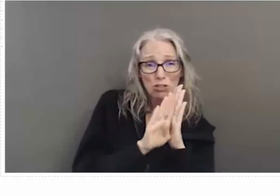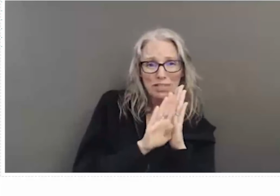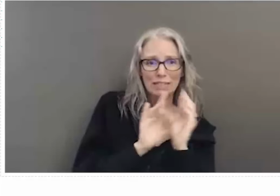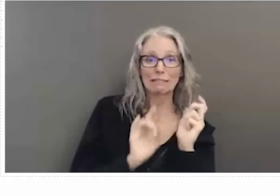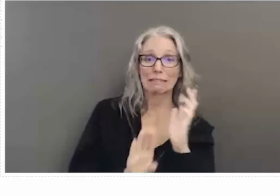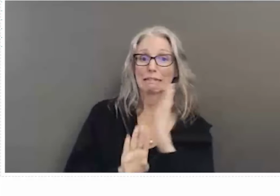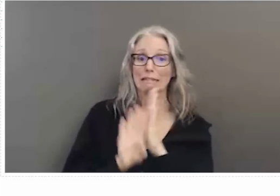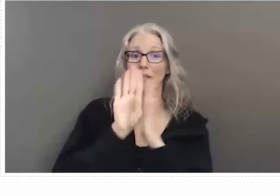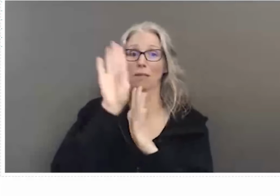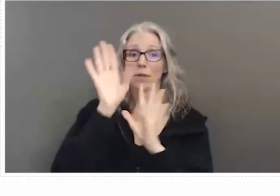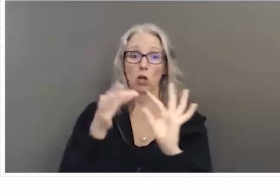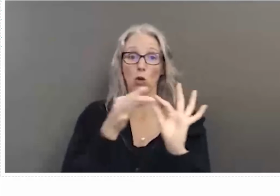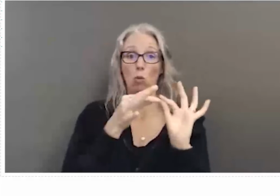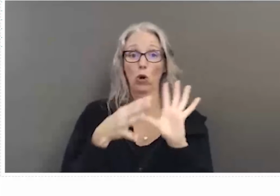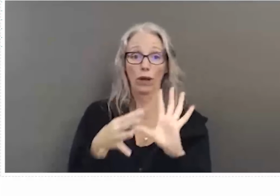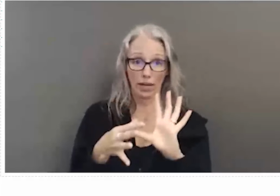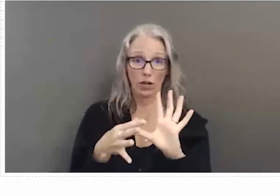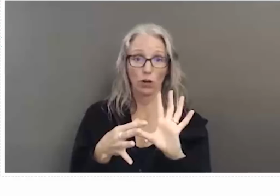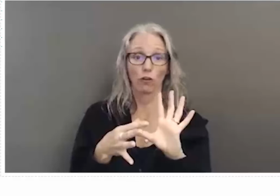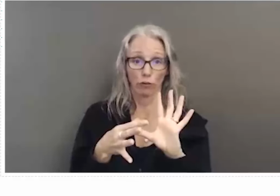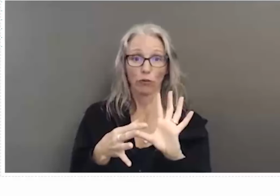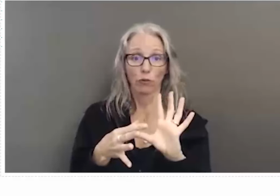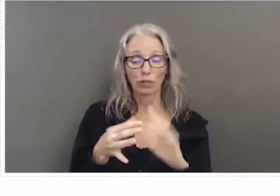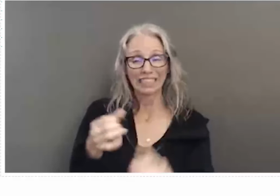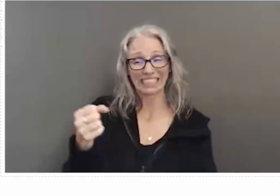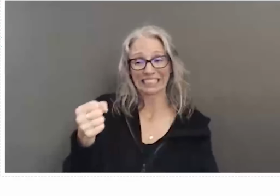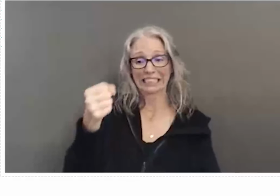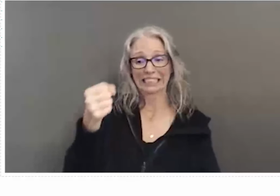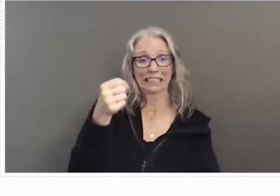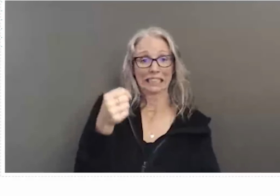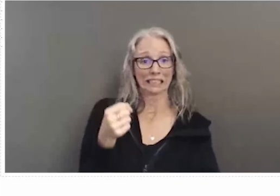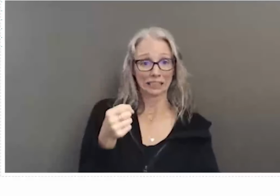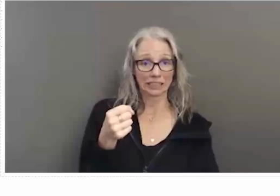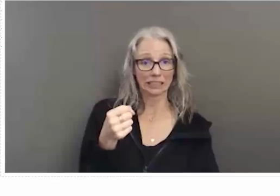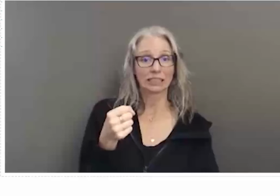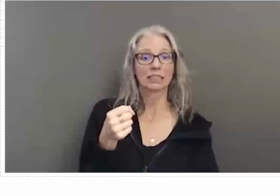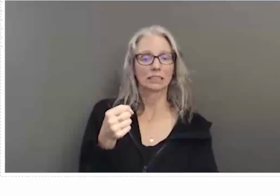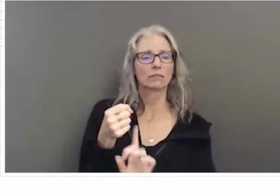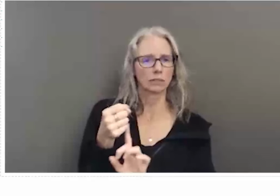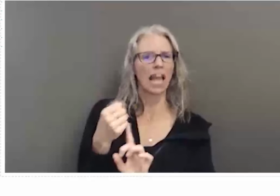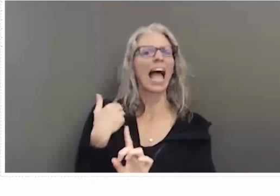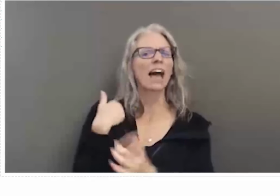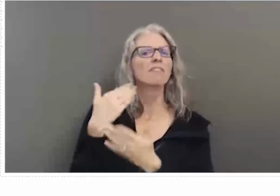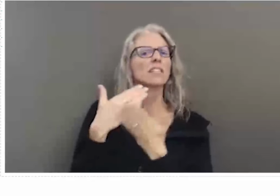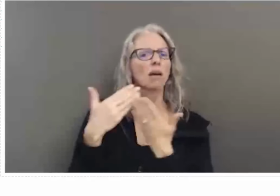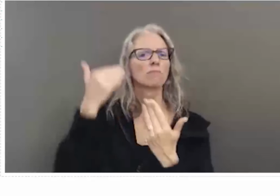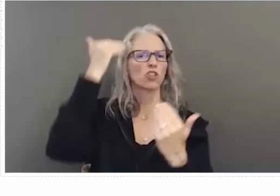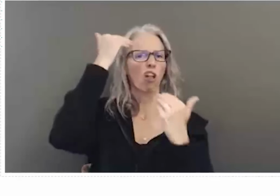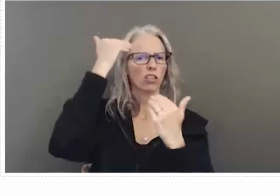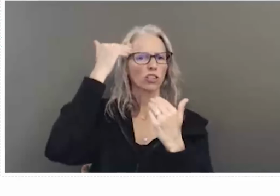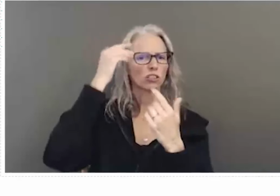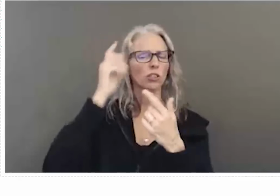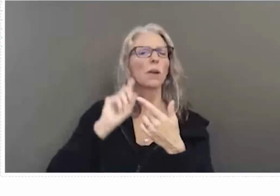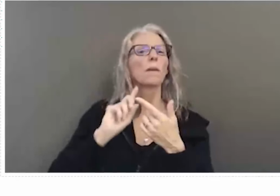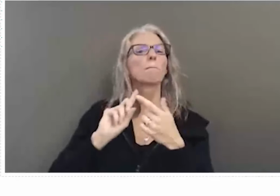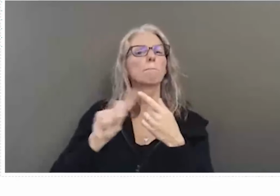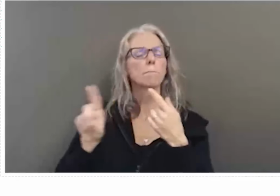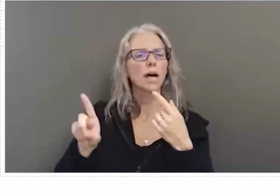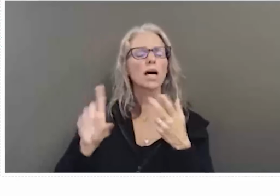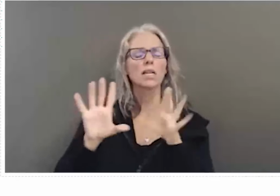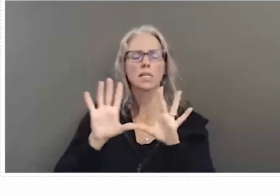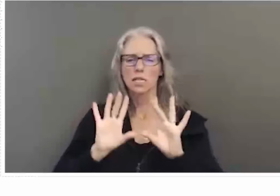to take the position and then with existing knowledge, but then keep learning and growing into a